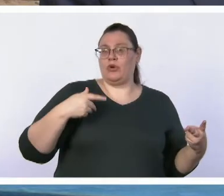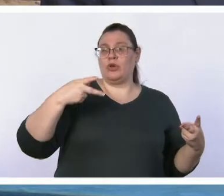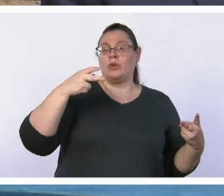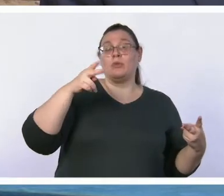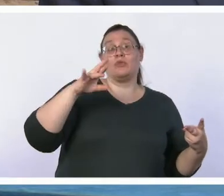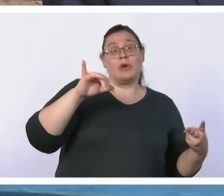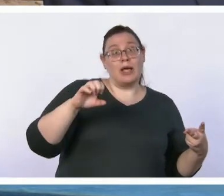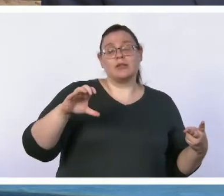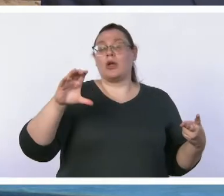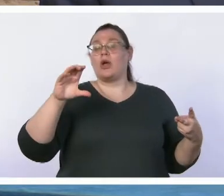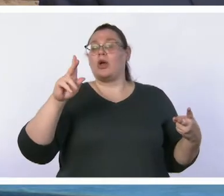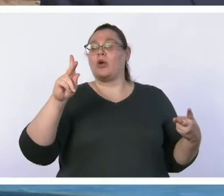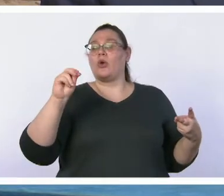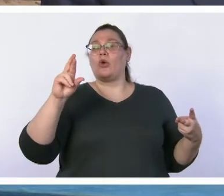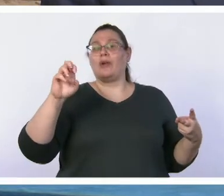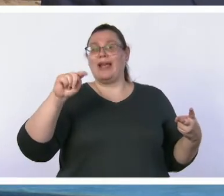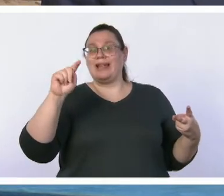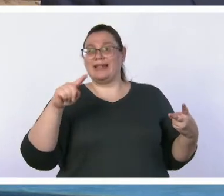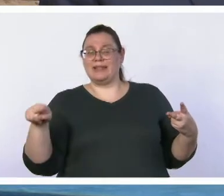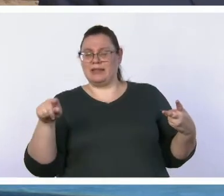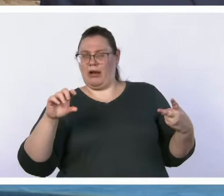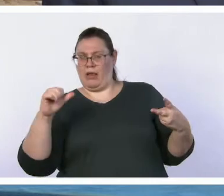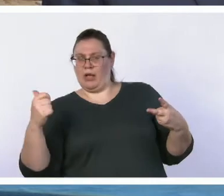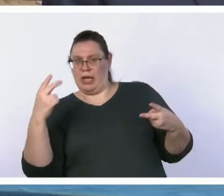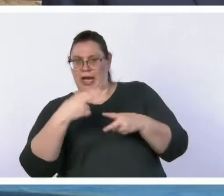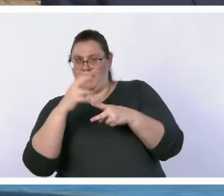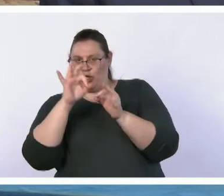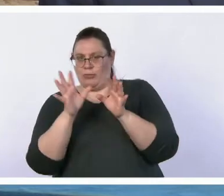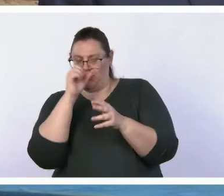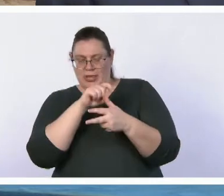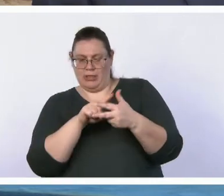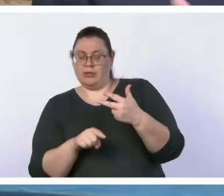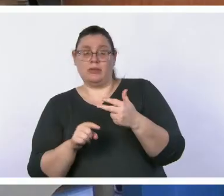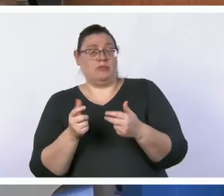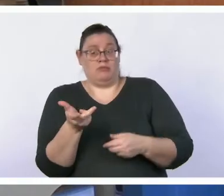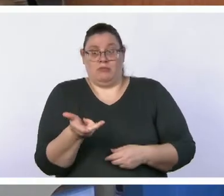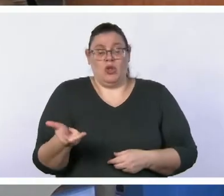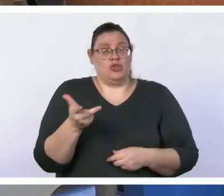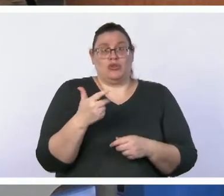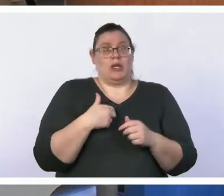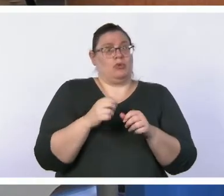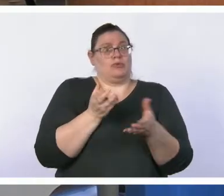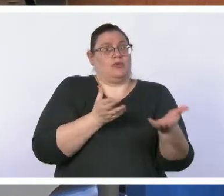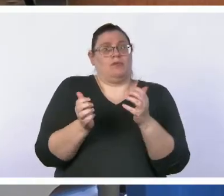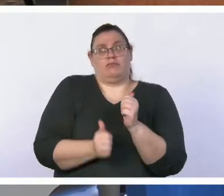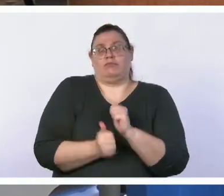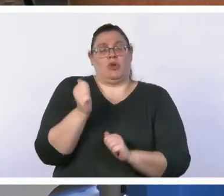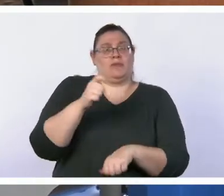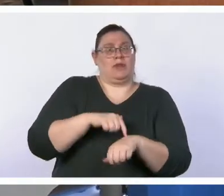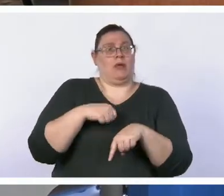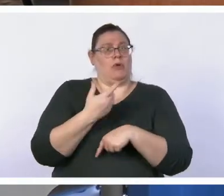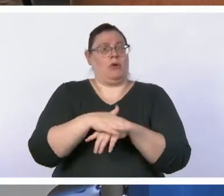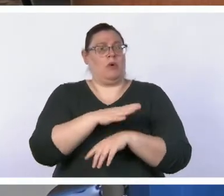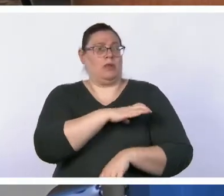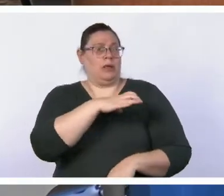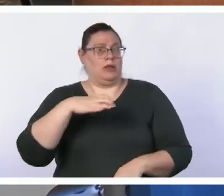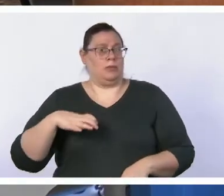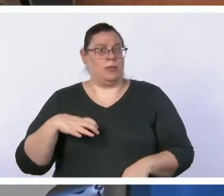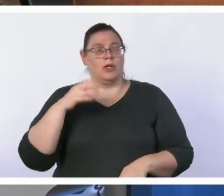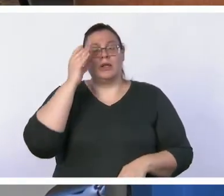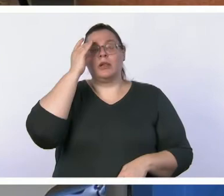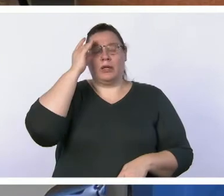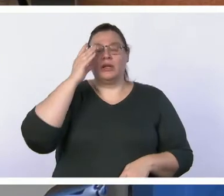Paul Krekorian. The latter three have served for the majority of the time that I've been chair on the committee. So we really have